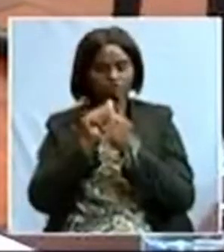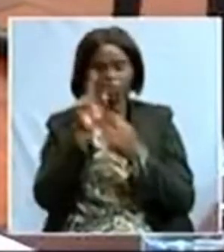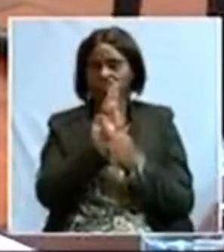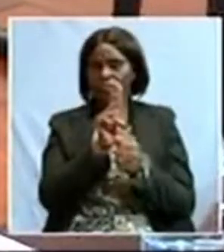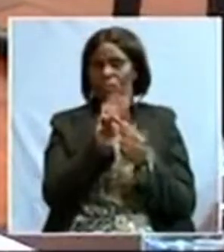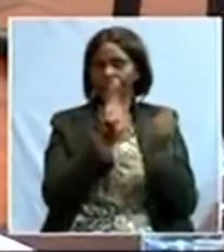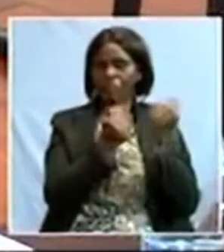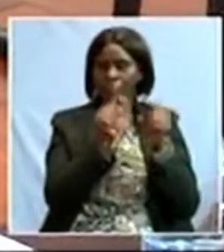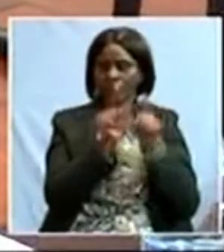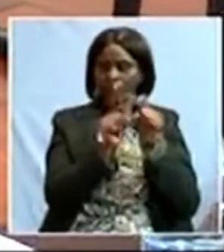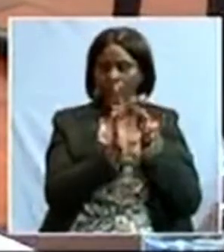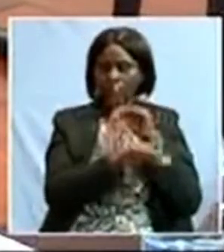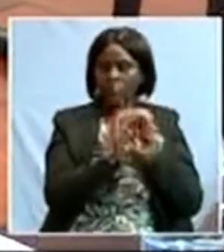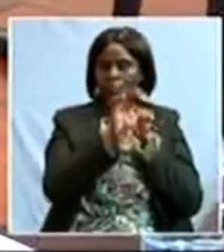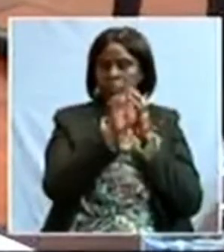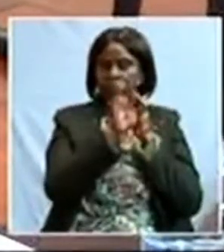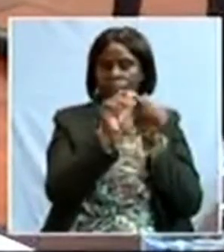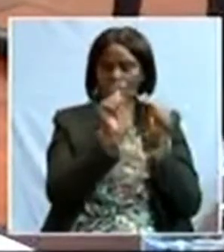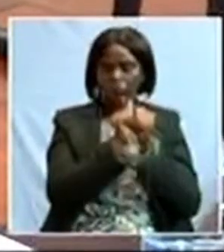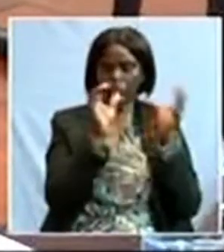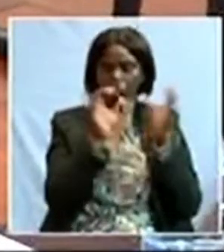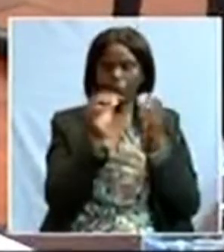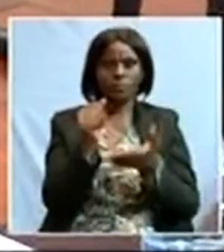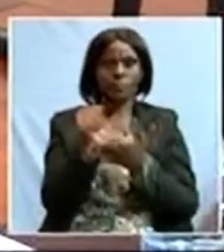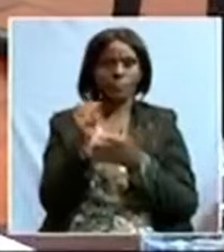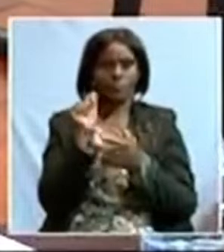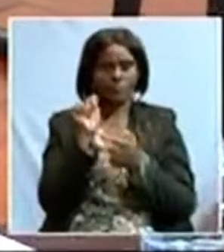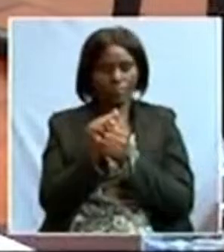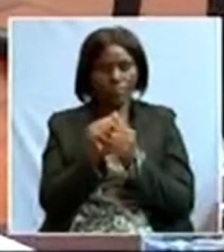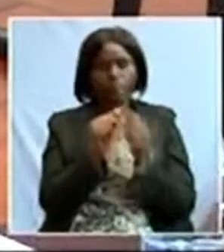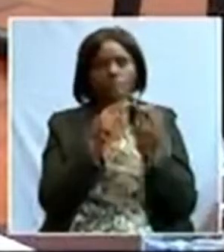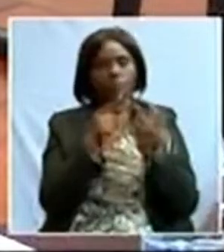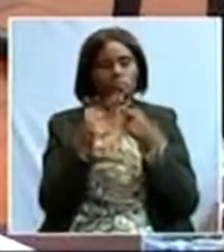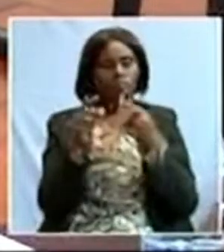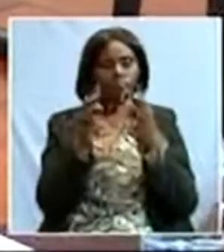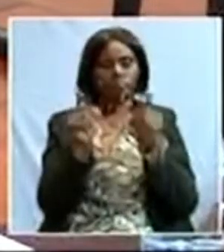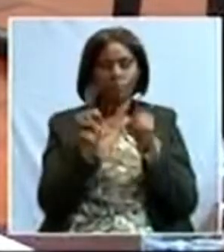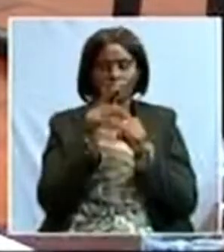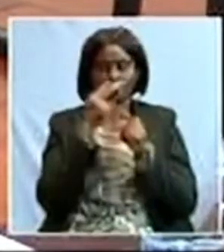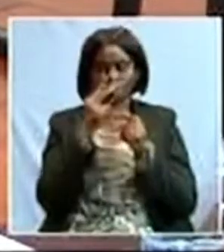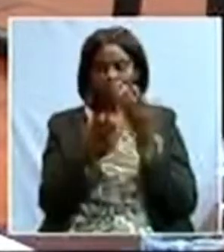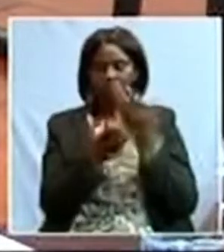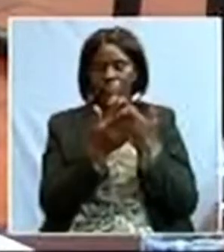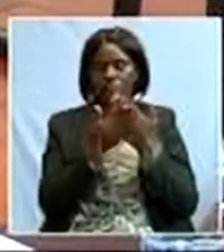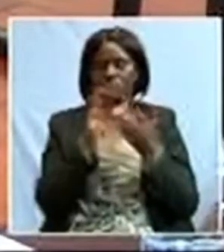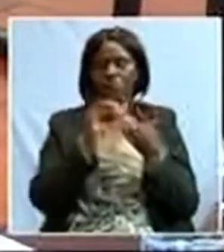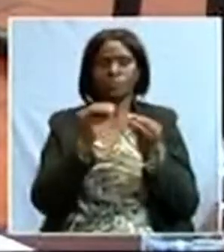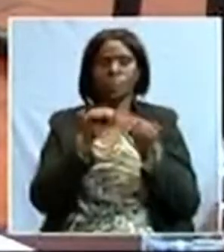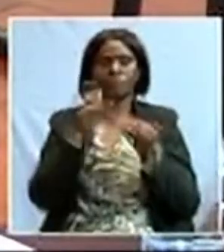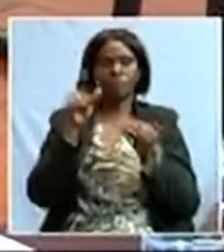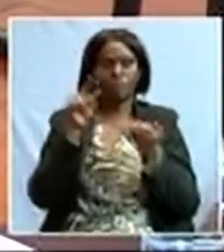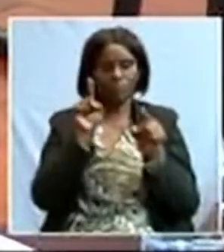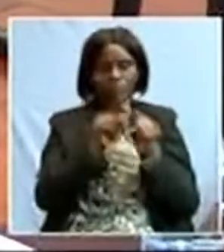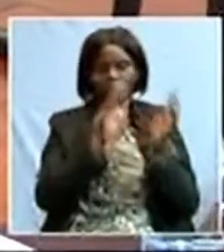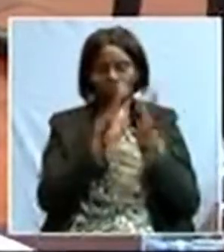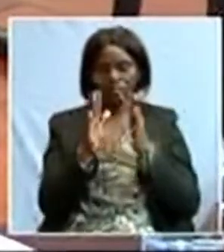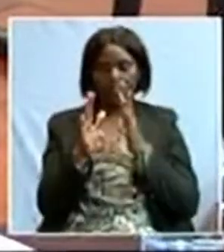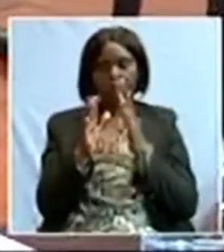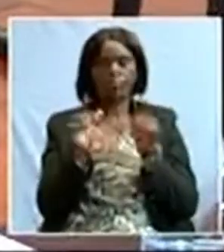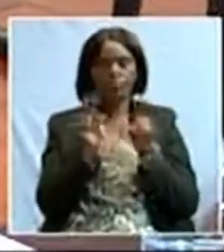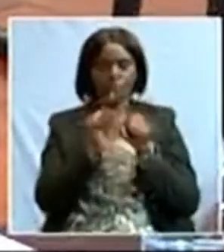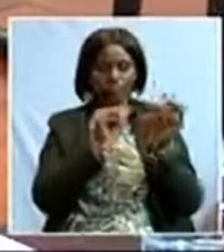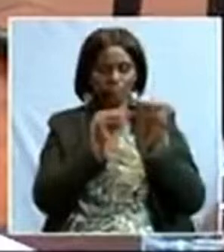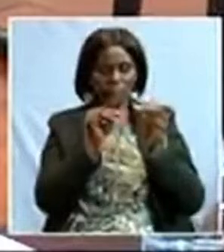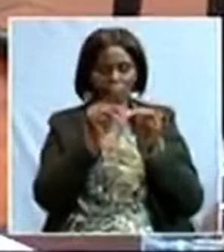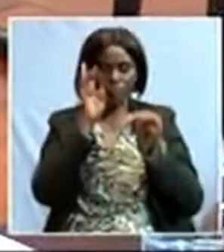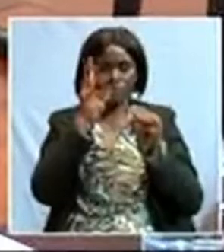utility vehicles under CDF and council budgets respectively. See Appendix 21. Remedial measure.